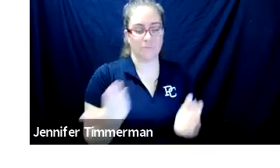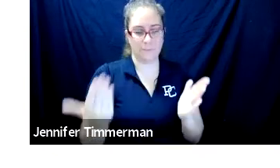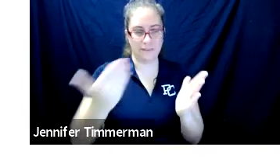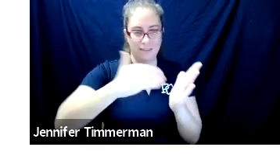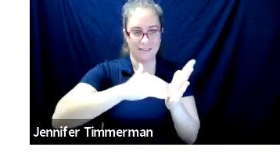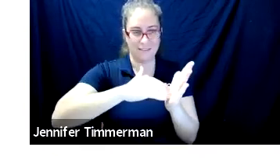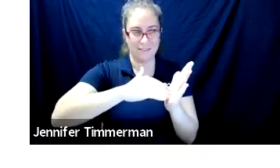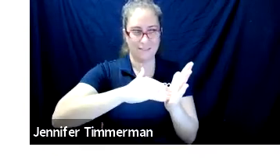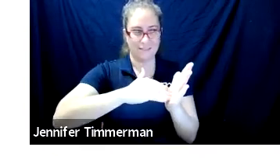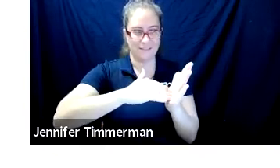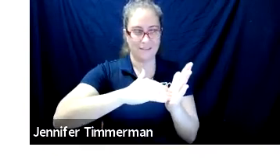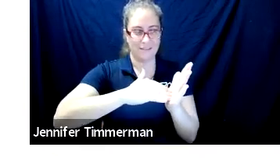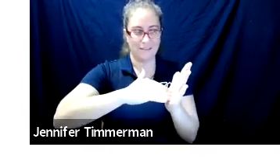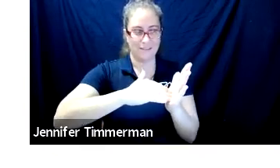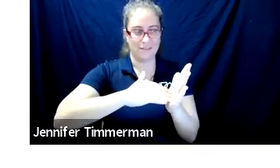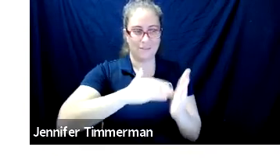Good. Repeat,